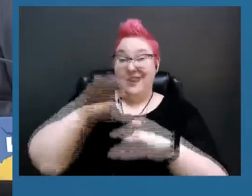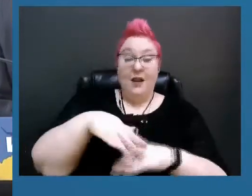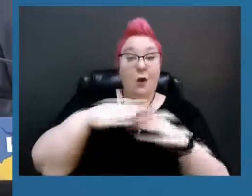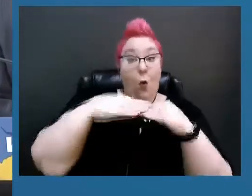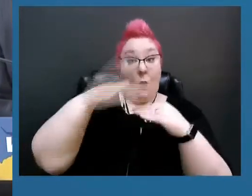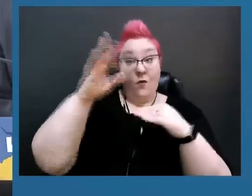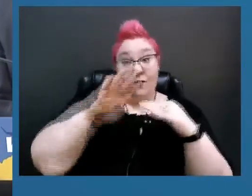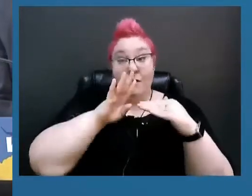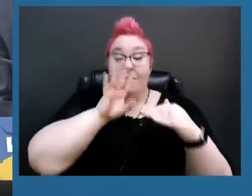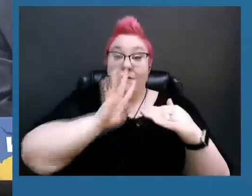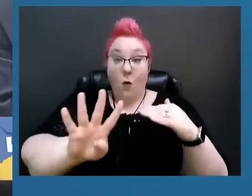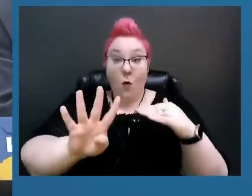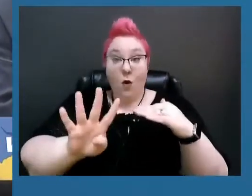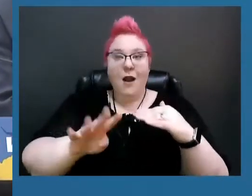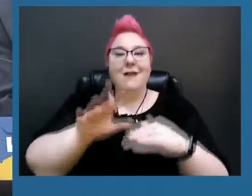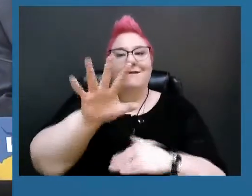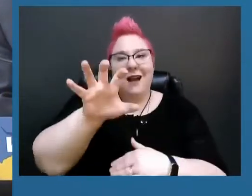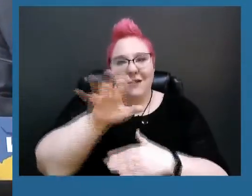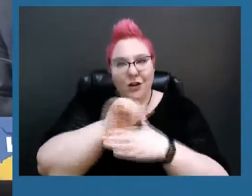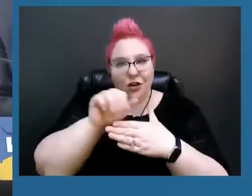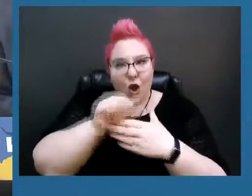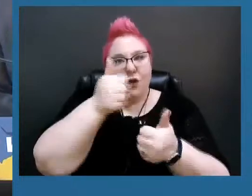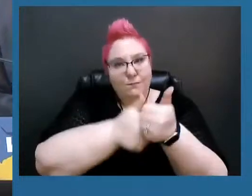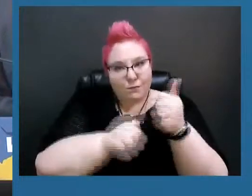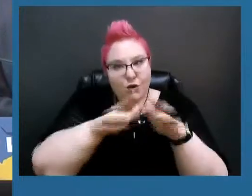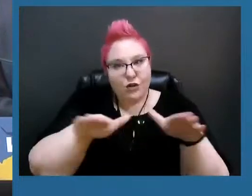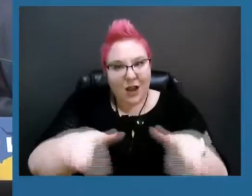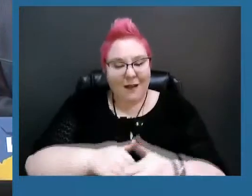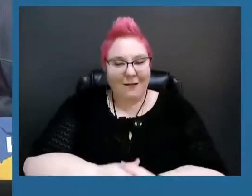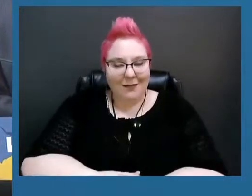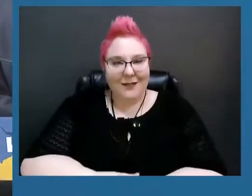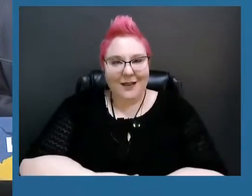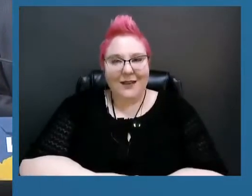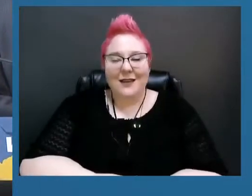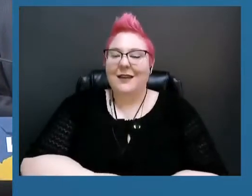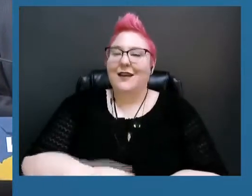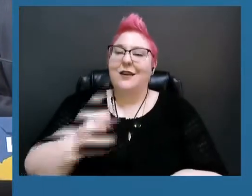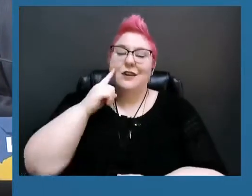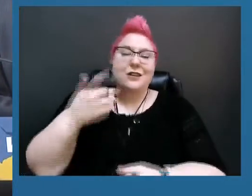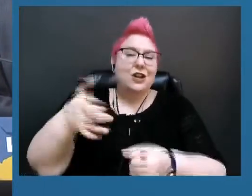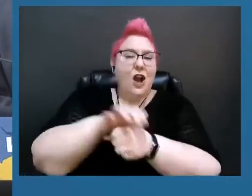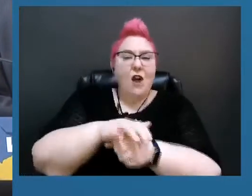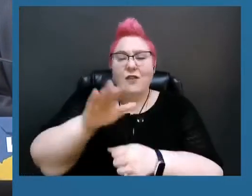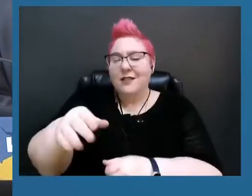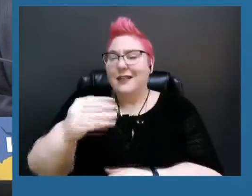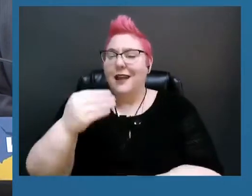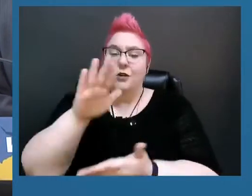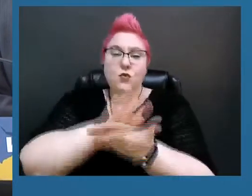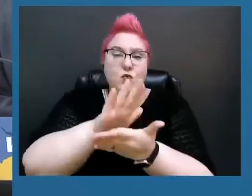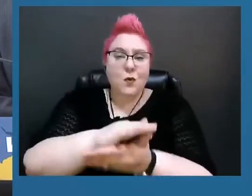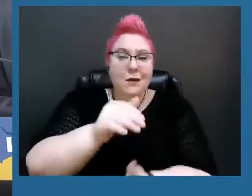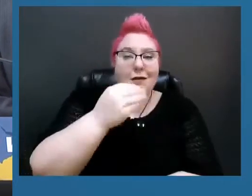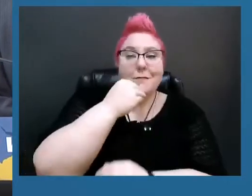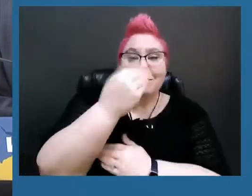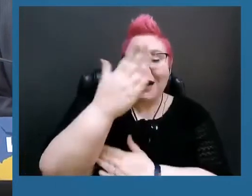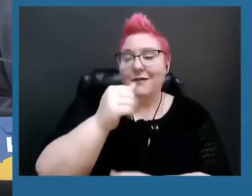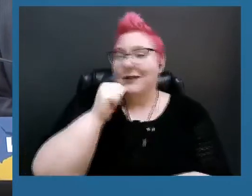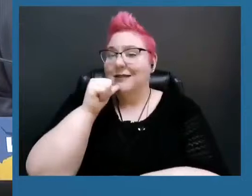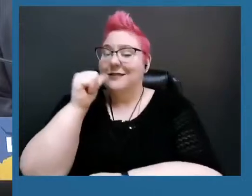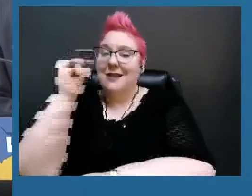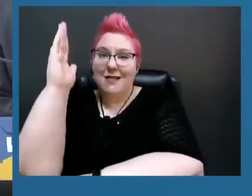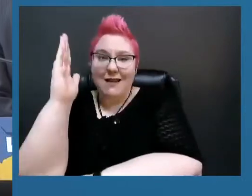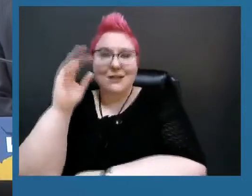per child for you. Covering the cost of school lunches and breakfast. Isn't it a pain to have to